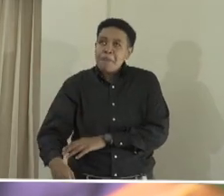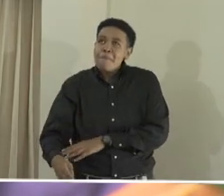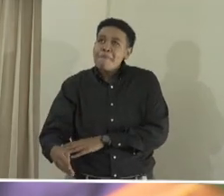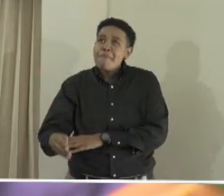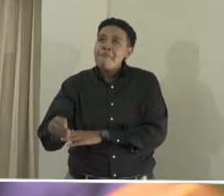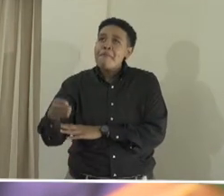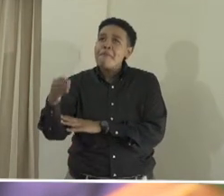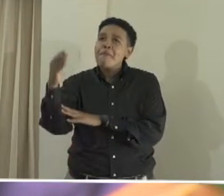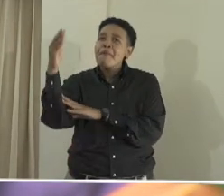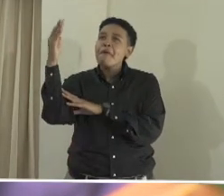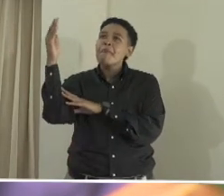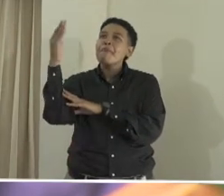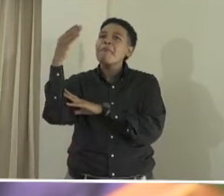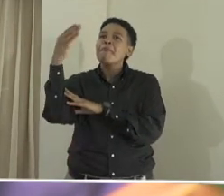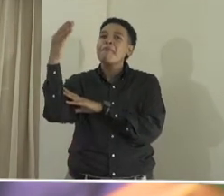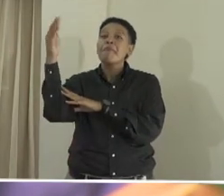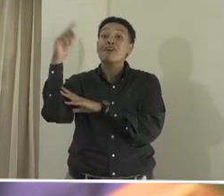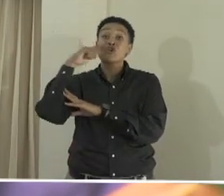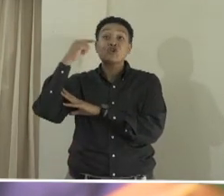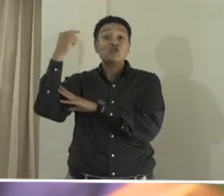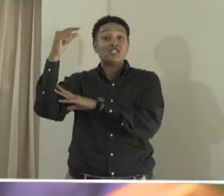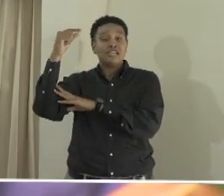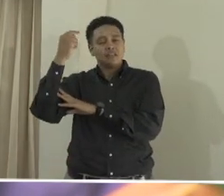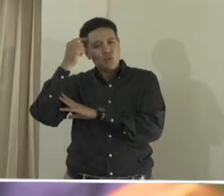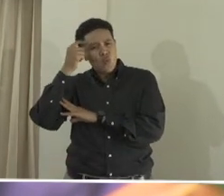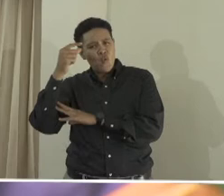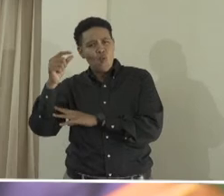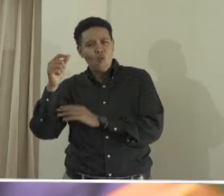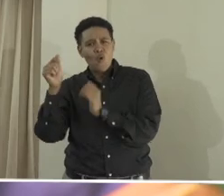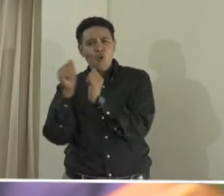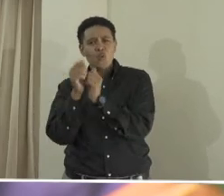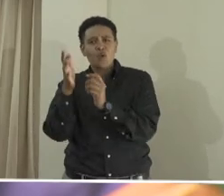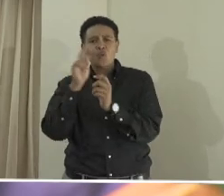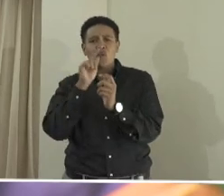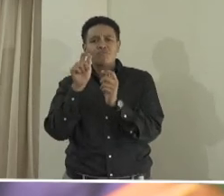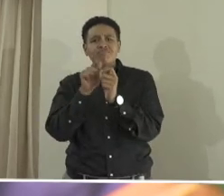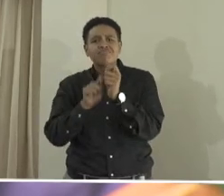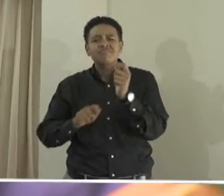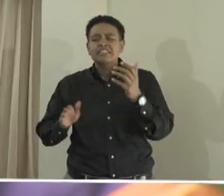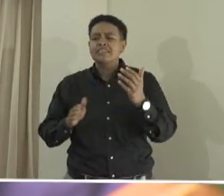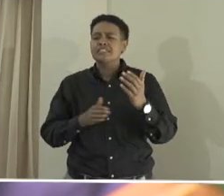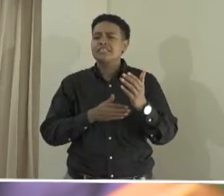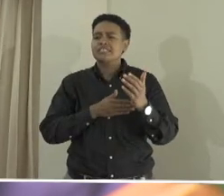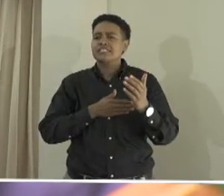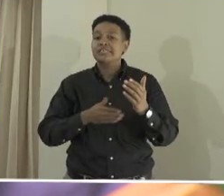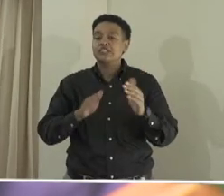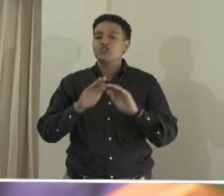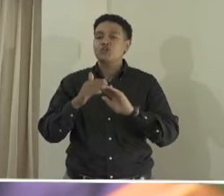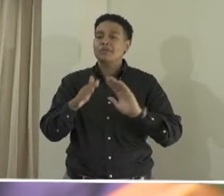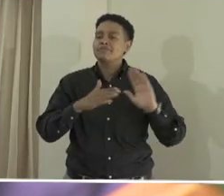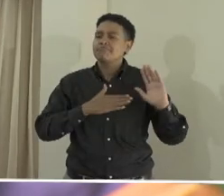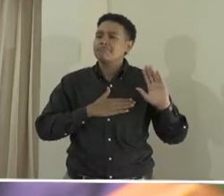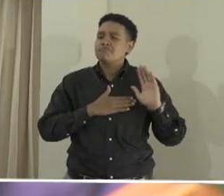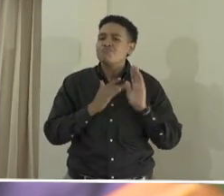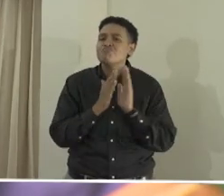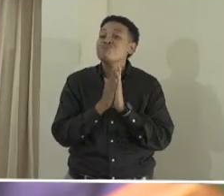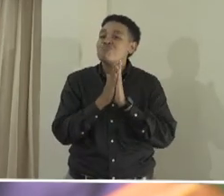gold, accompanied by strains of our prayerful anthem.